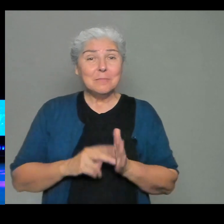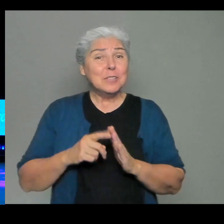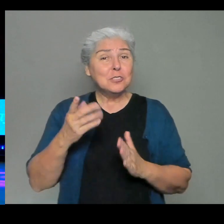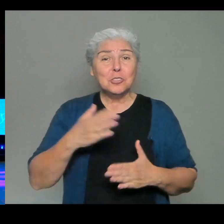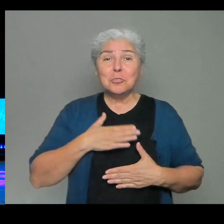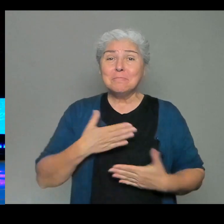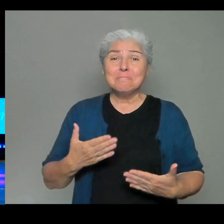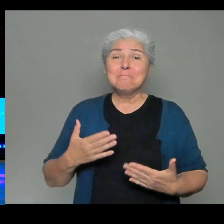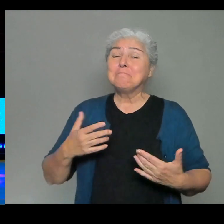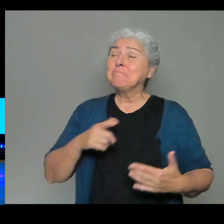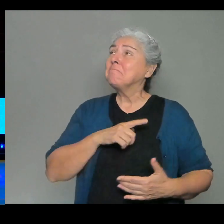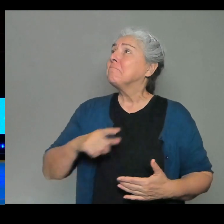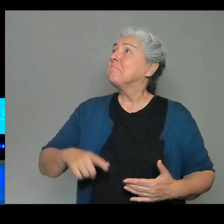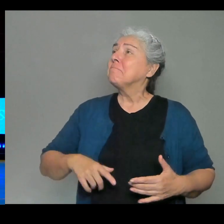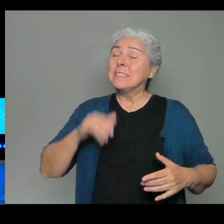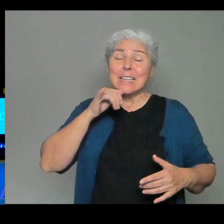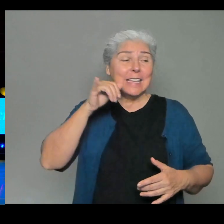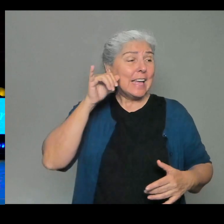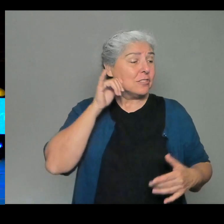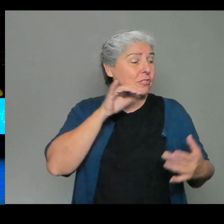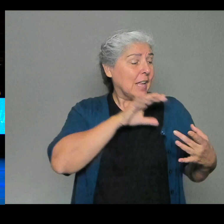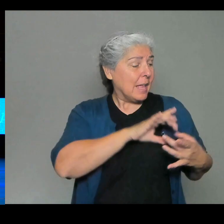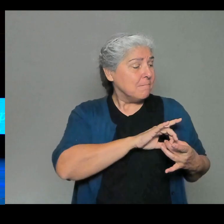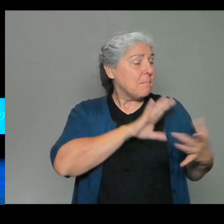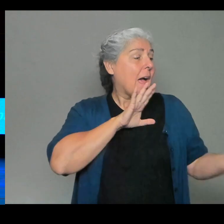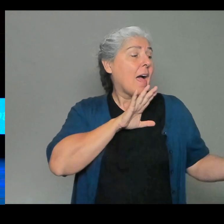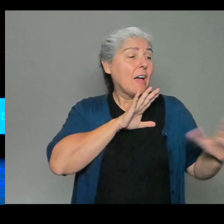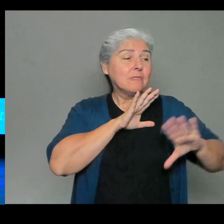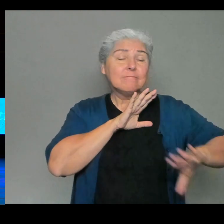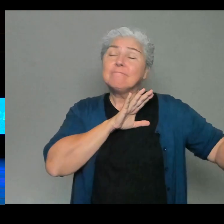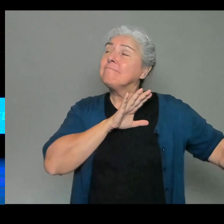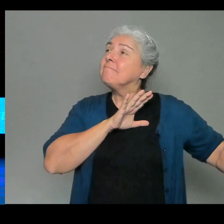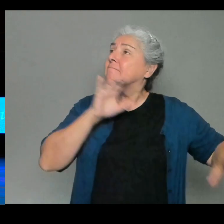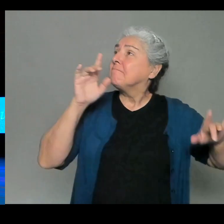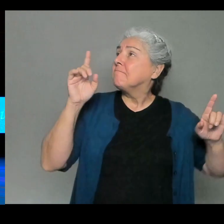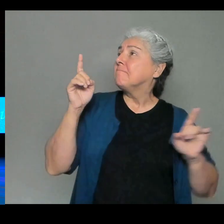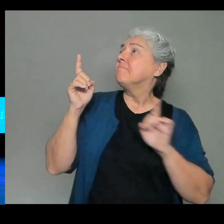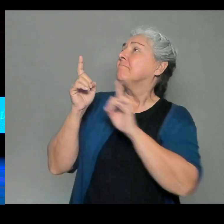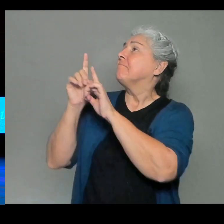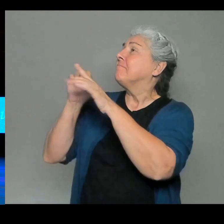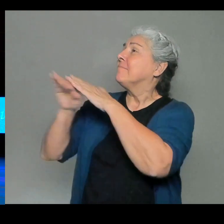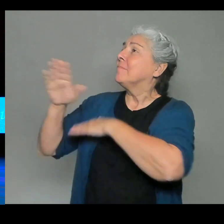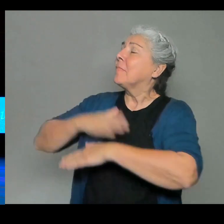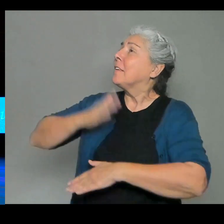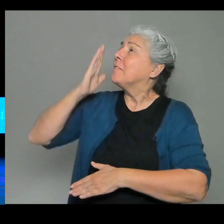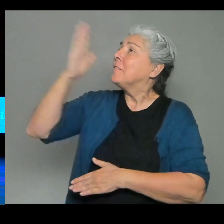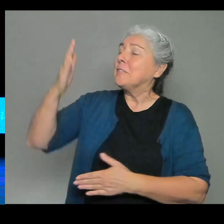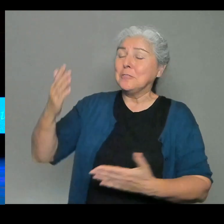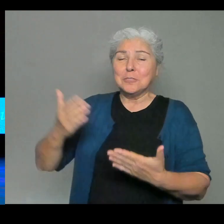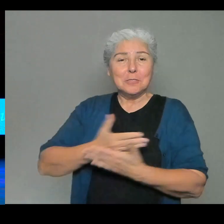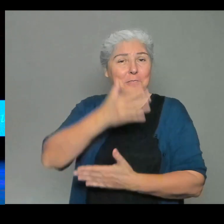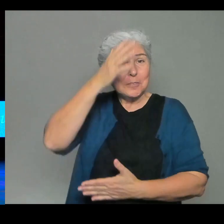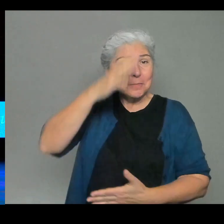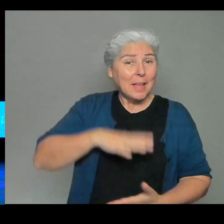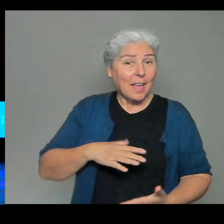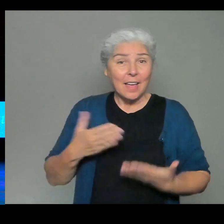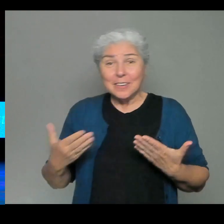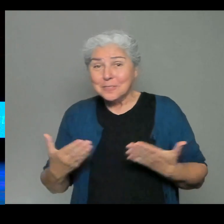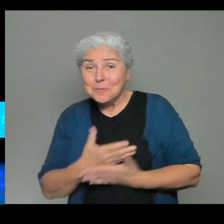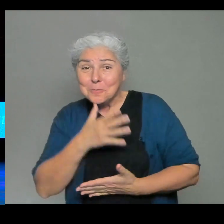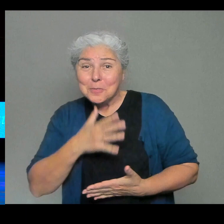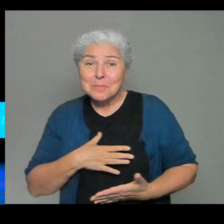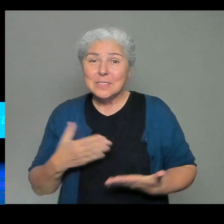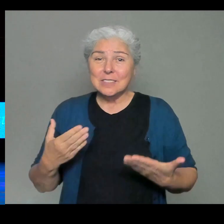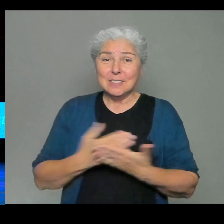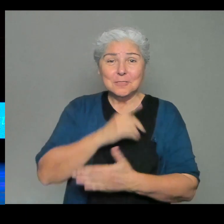And by praying that prayer, you are saying, I'm walking away from yesterday. And I'm walking into my future. A new